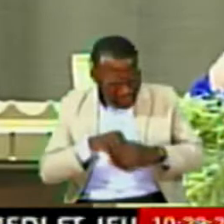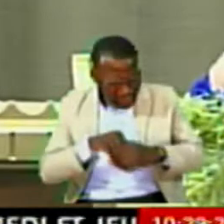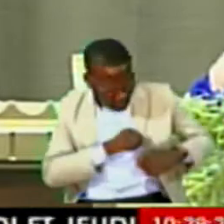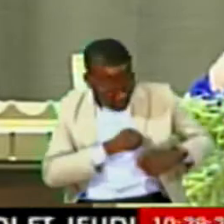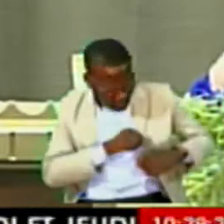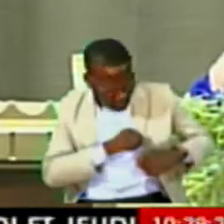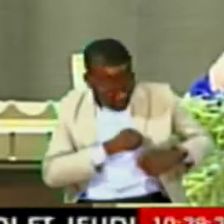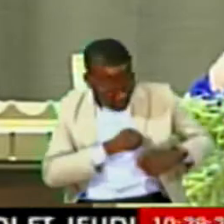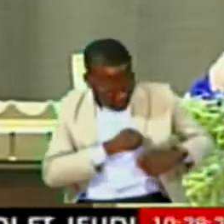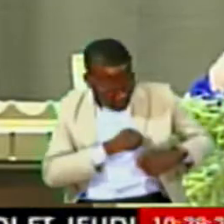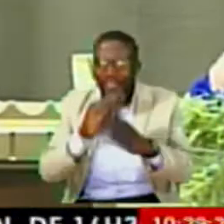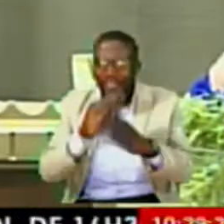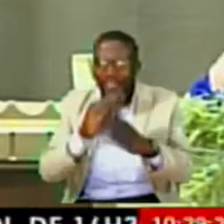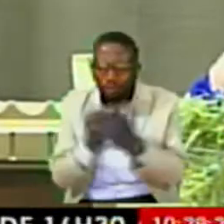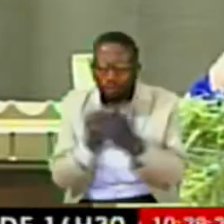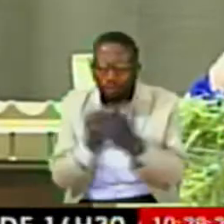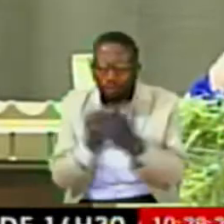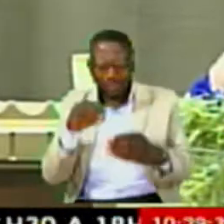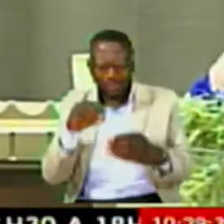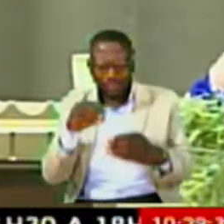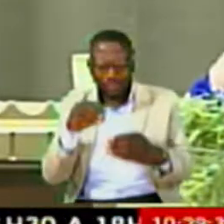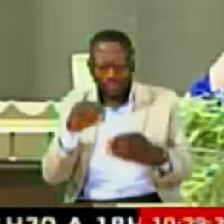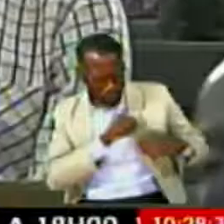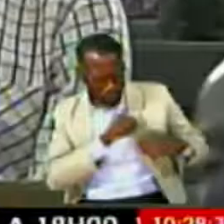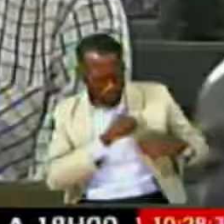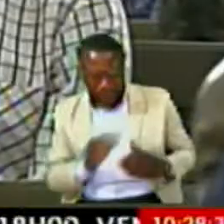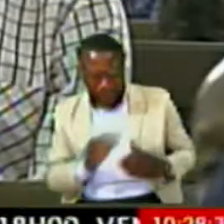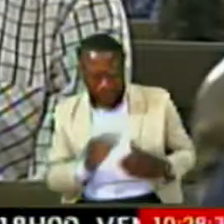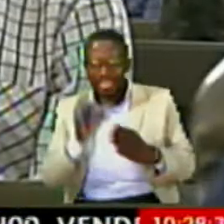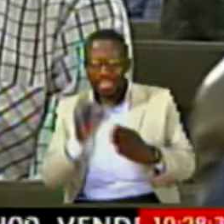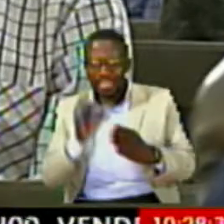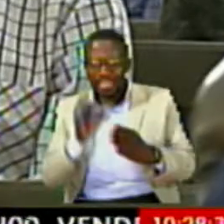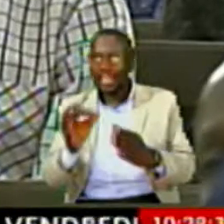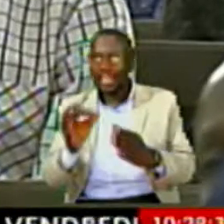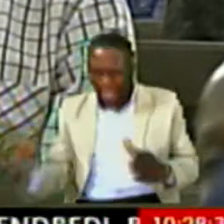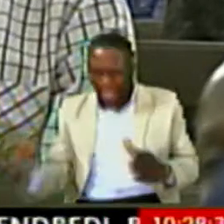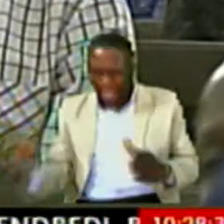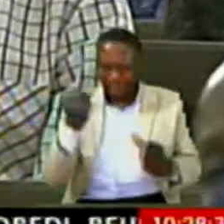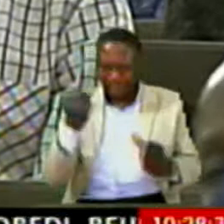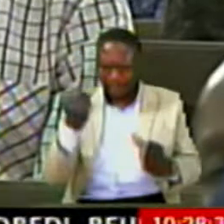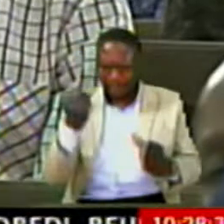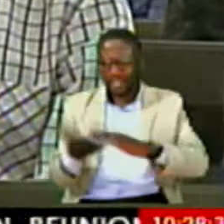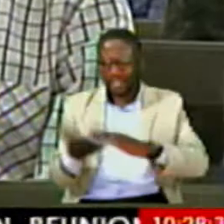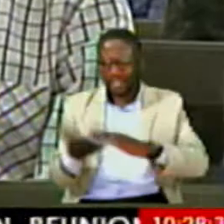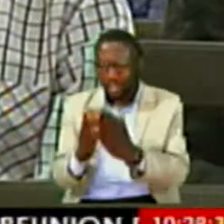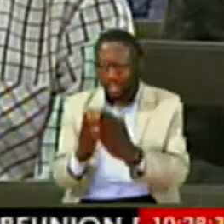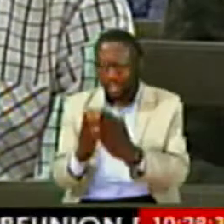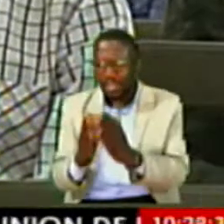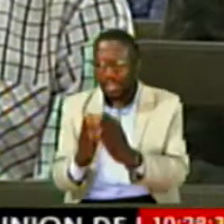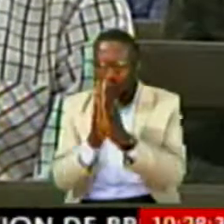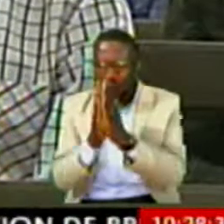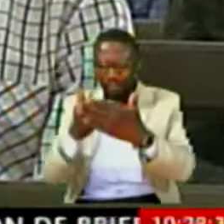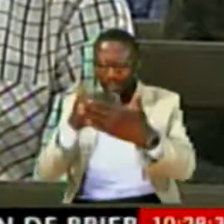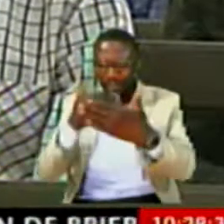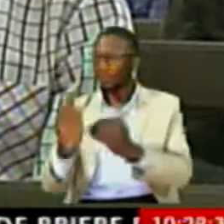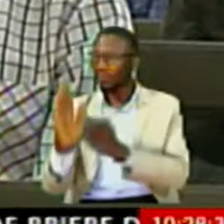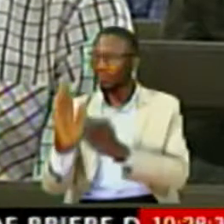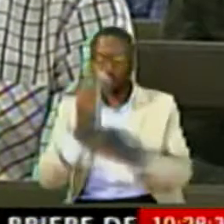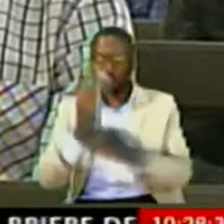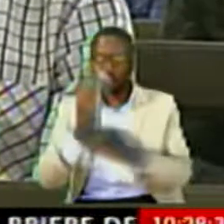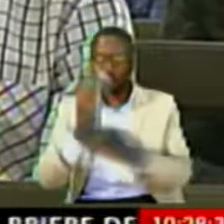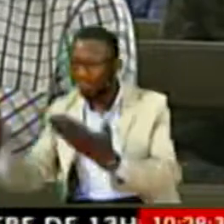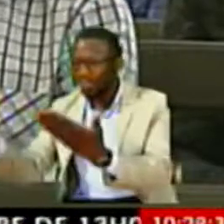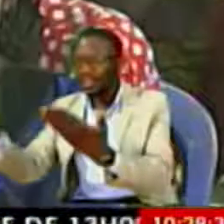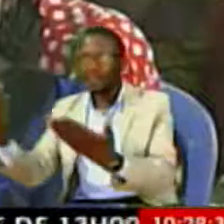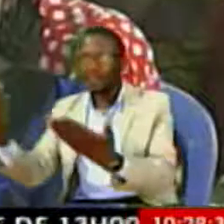prière devant is Dieu. Using them to take your prayers to God. Amen. Amen. Retournons dans le livre de Galates. Let's go back in the book